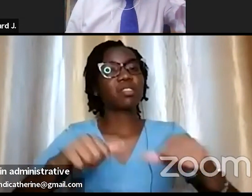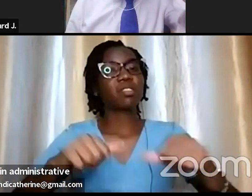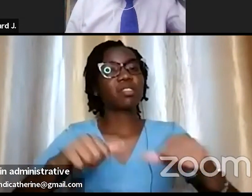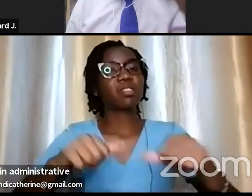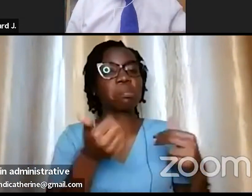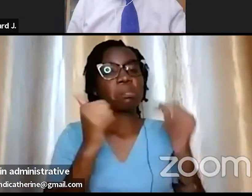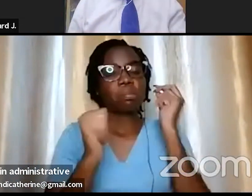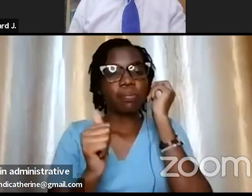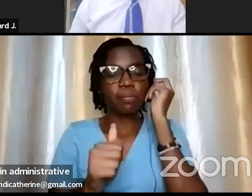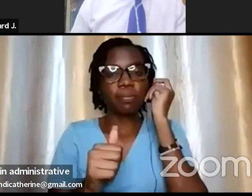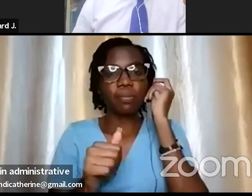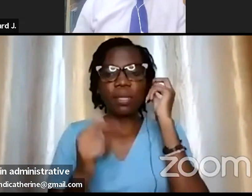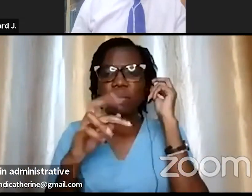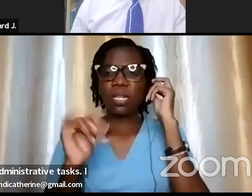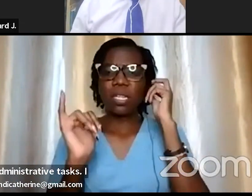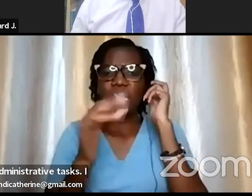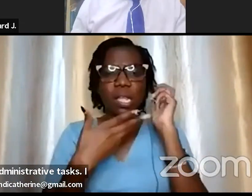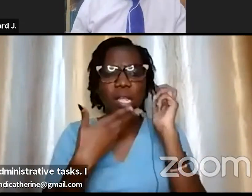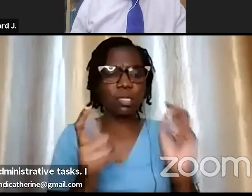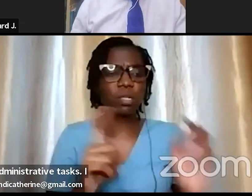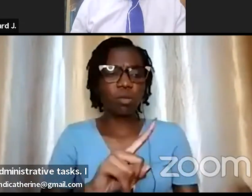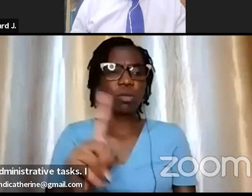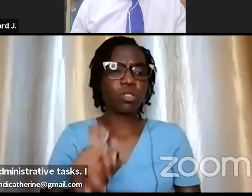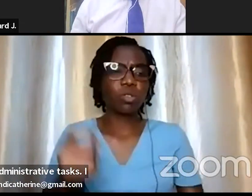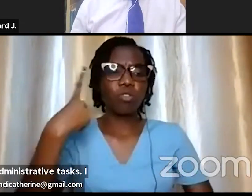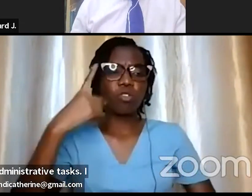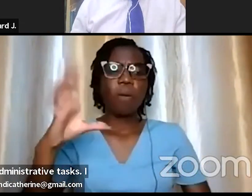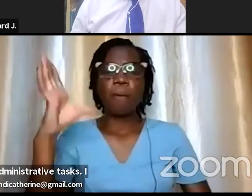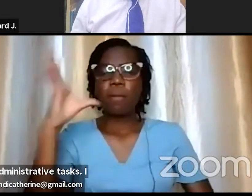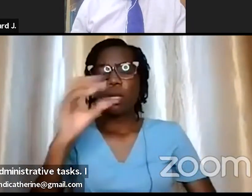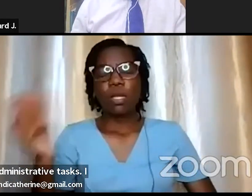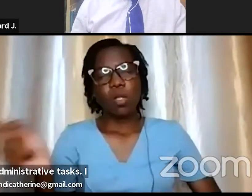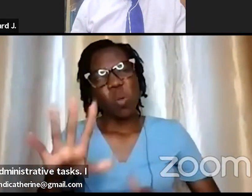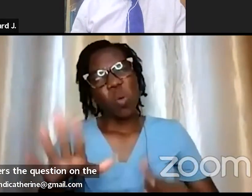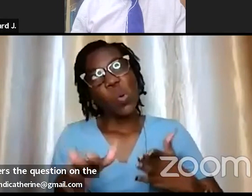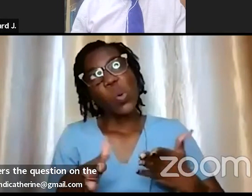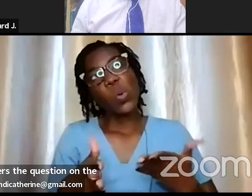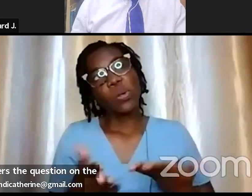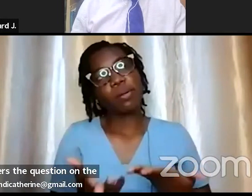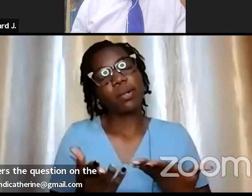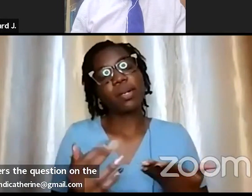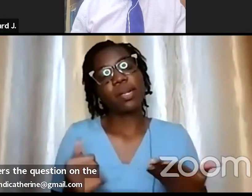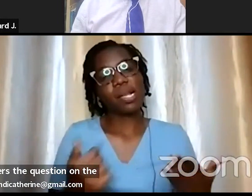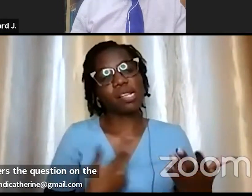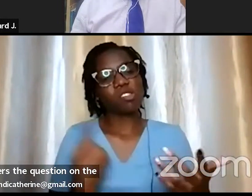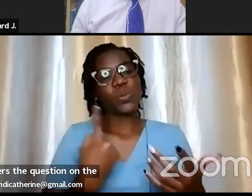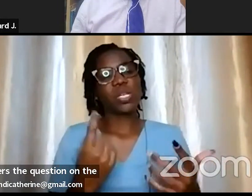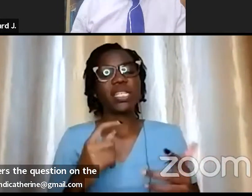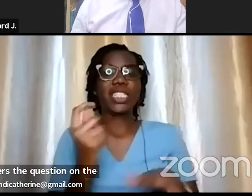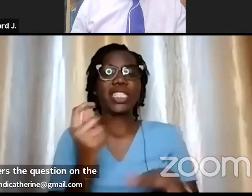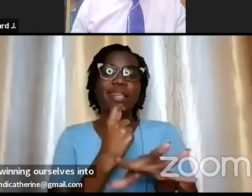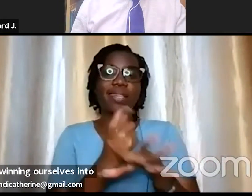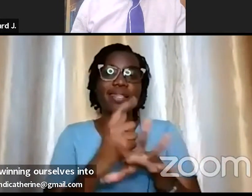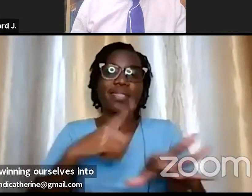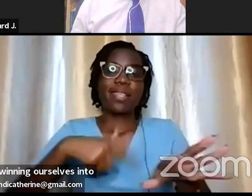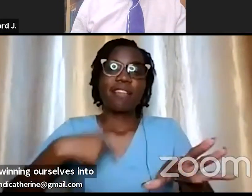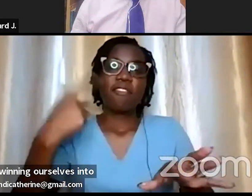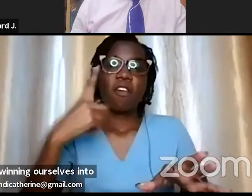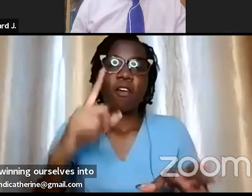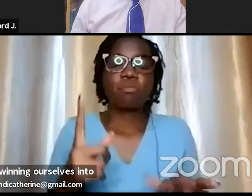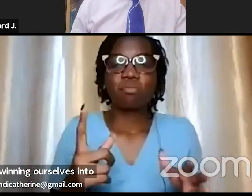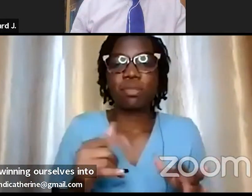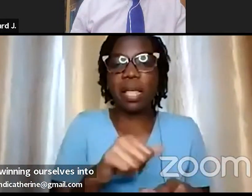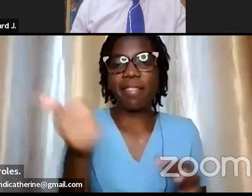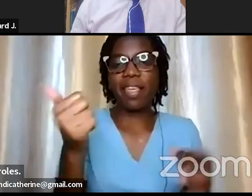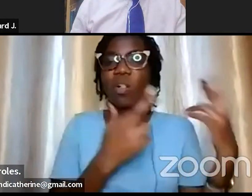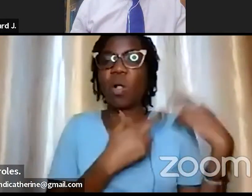that answers the question on the misconceptions, or we are just winning ourselves into the strategic roles. And I think